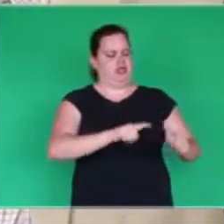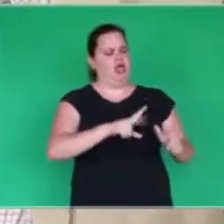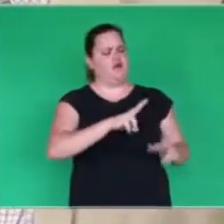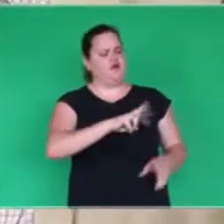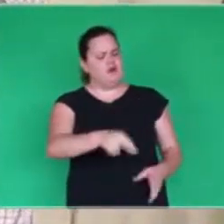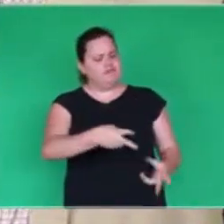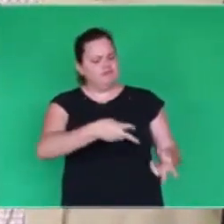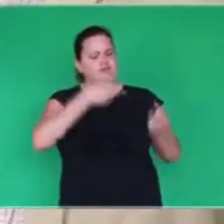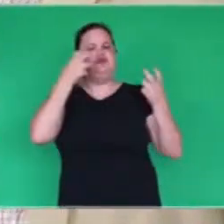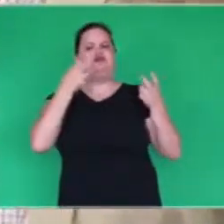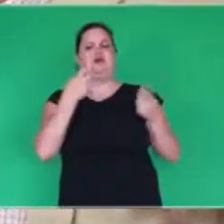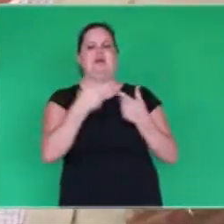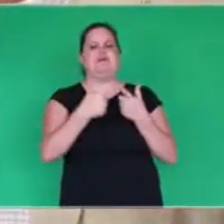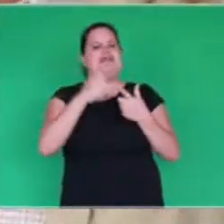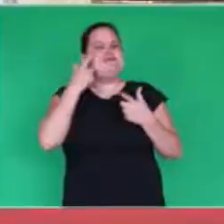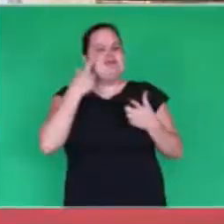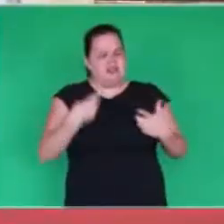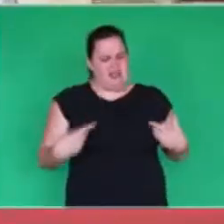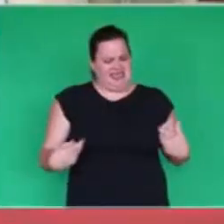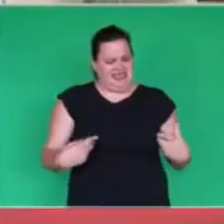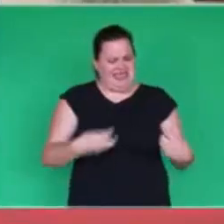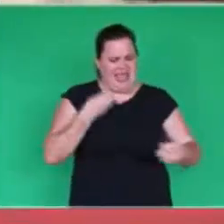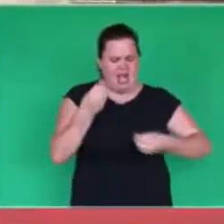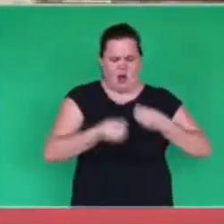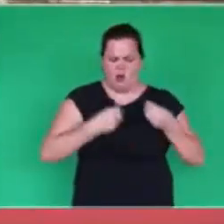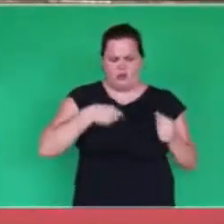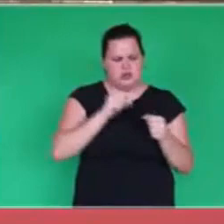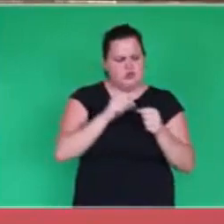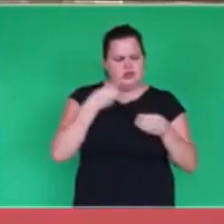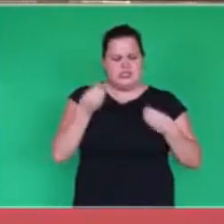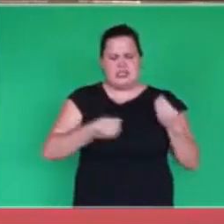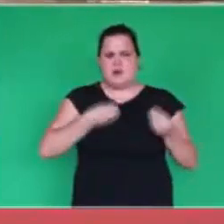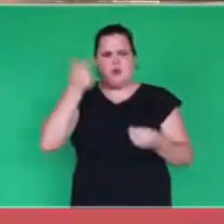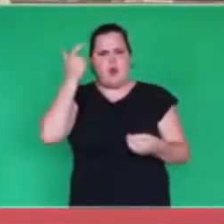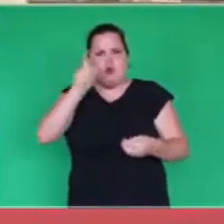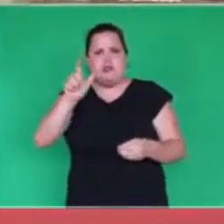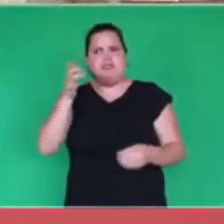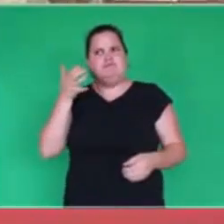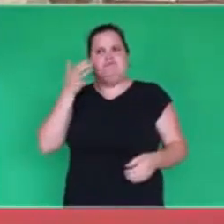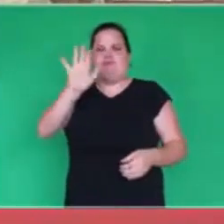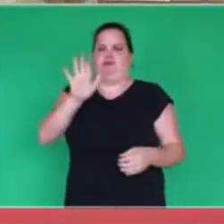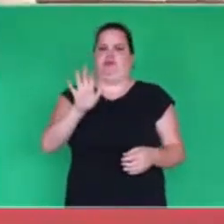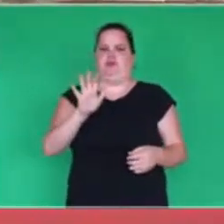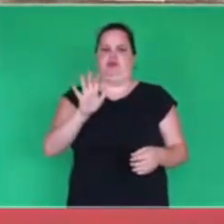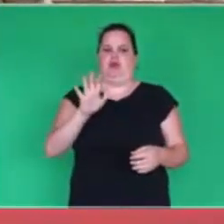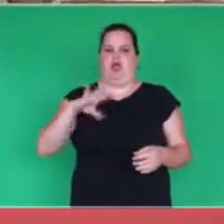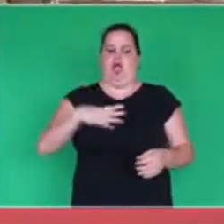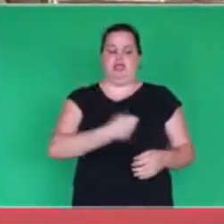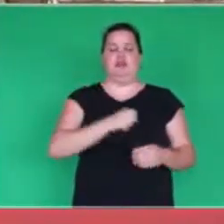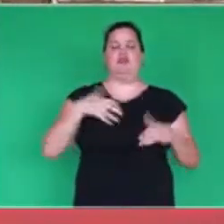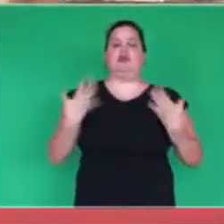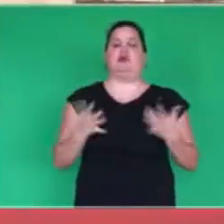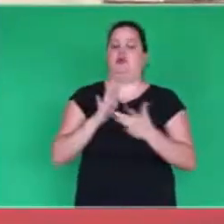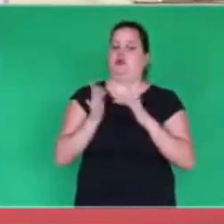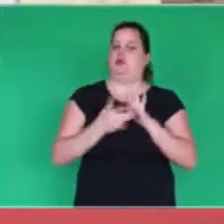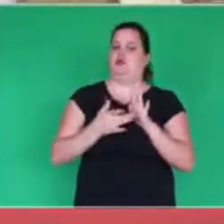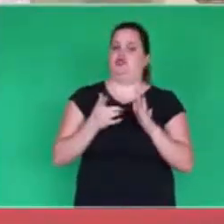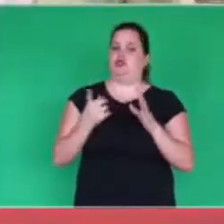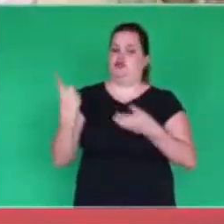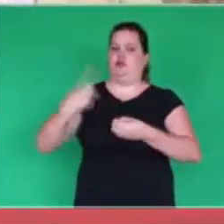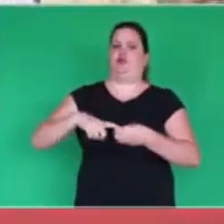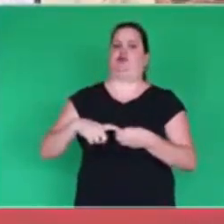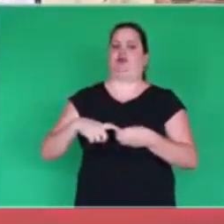Because if they do not reconstruct the temple, they will not be able to offer